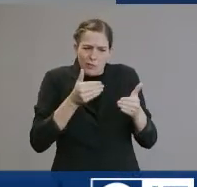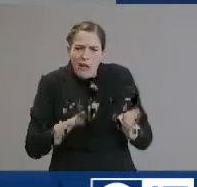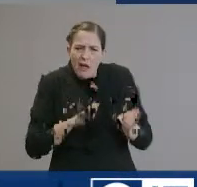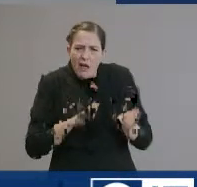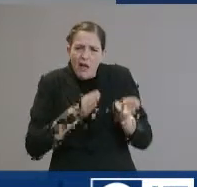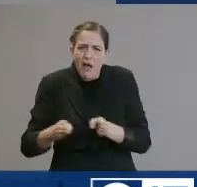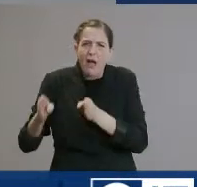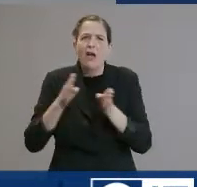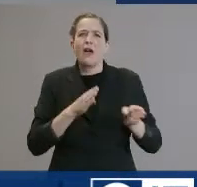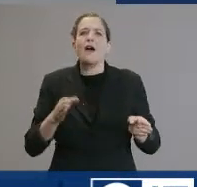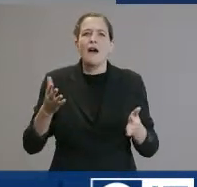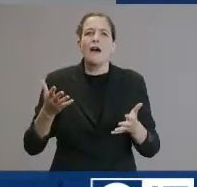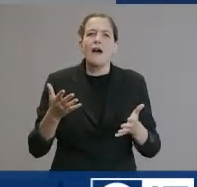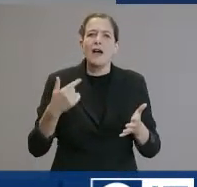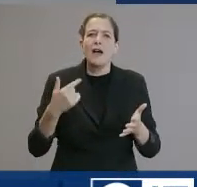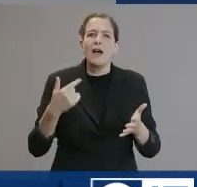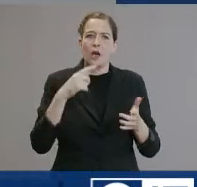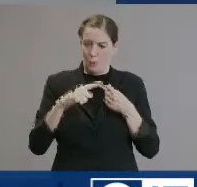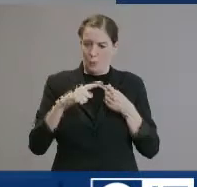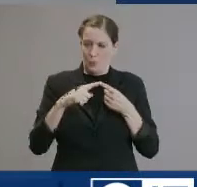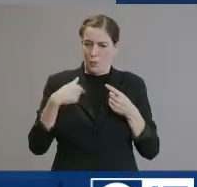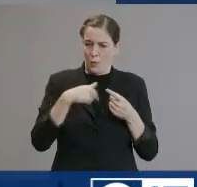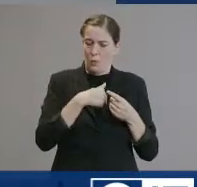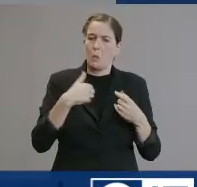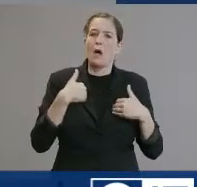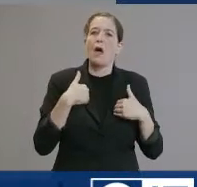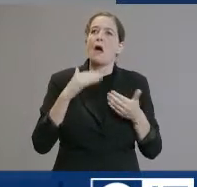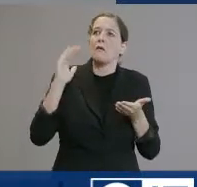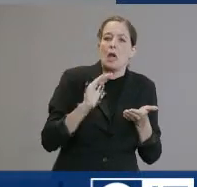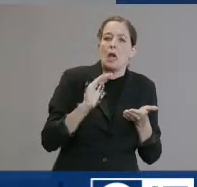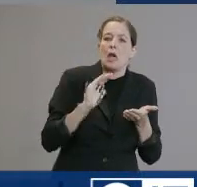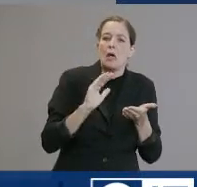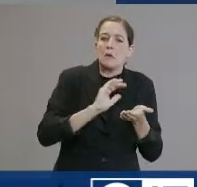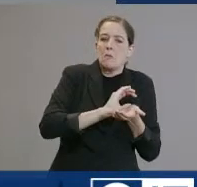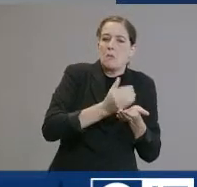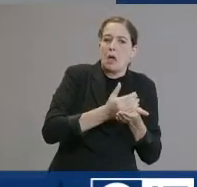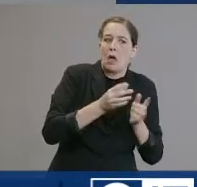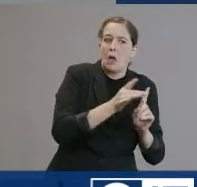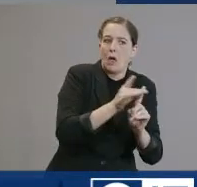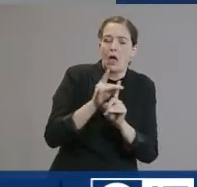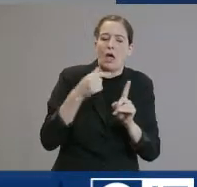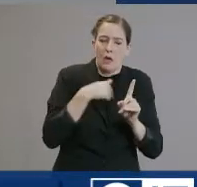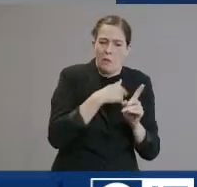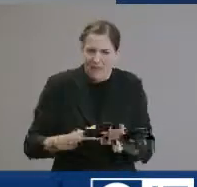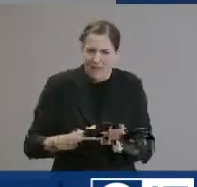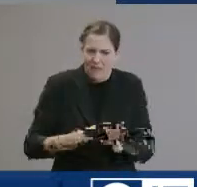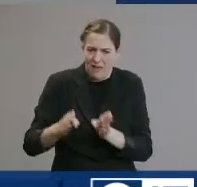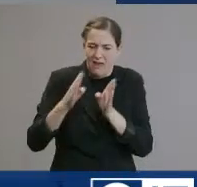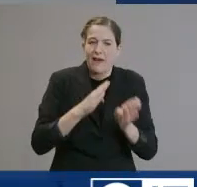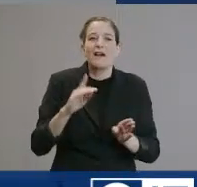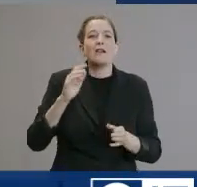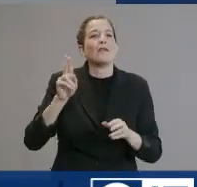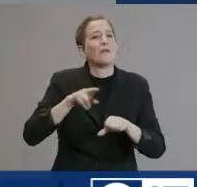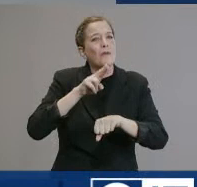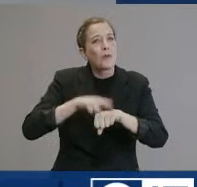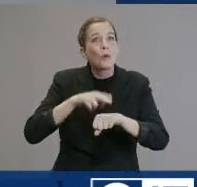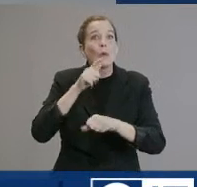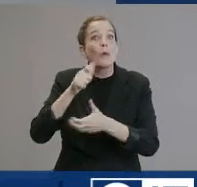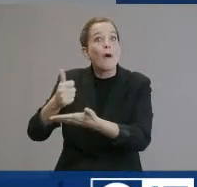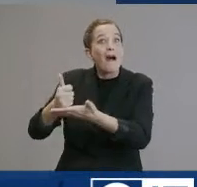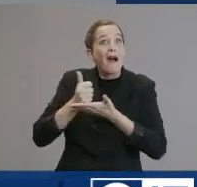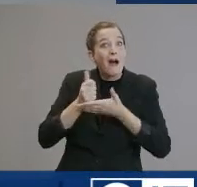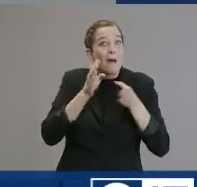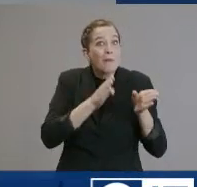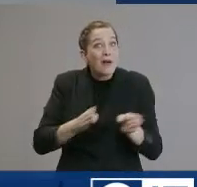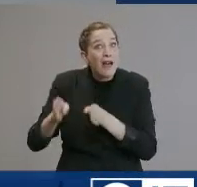5,769 cases. And we developed it, of course, with the leadership of the Department of Health Services. Dr. Kara Christ is